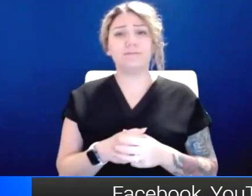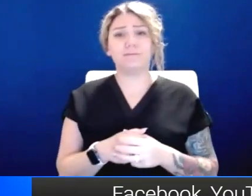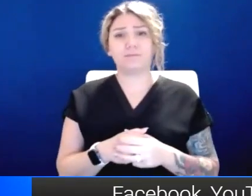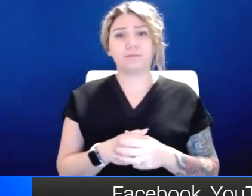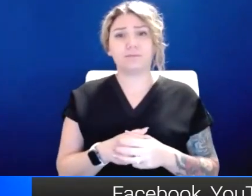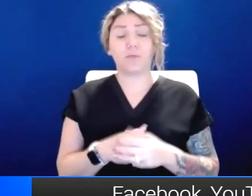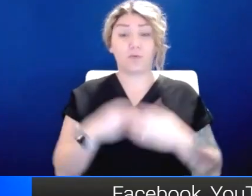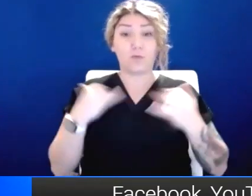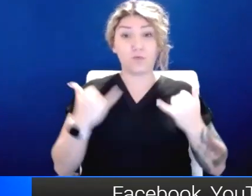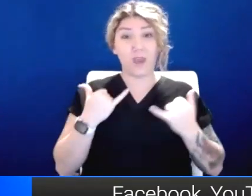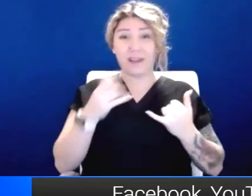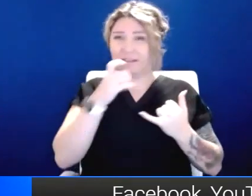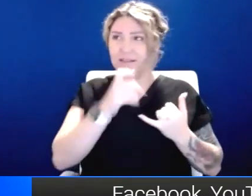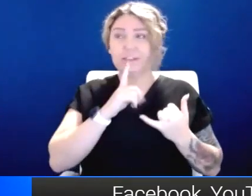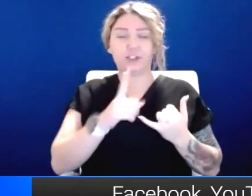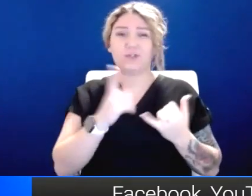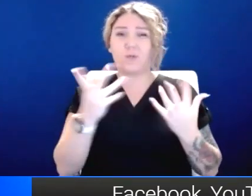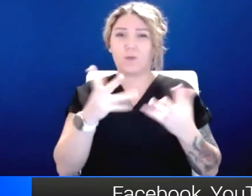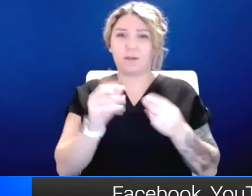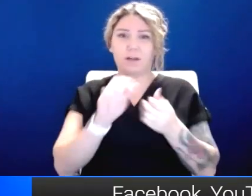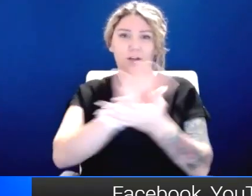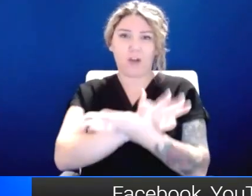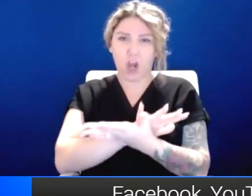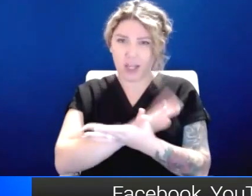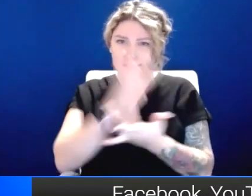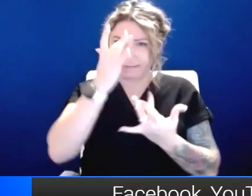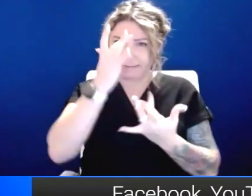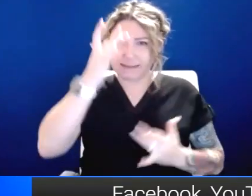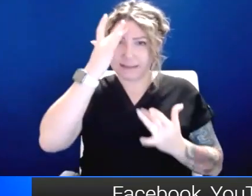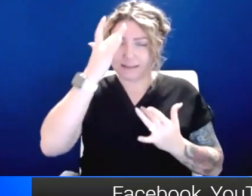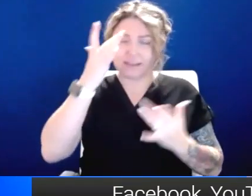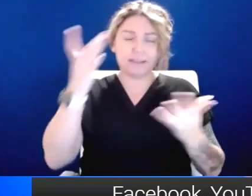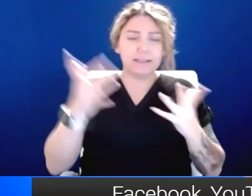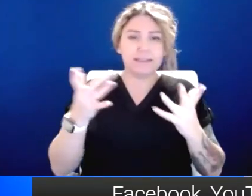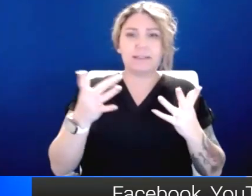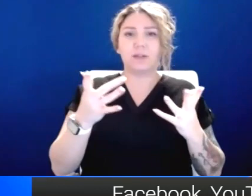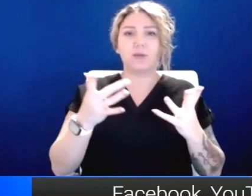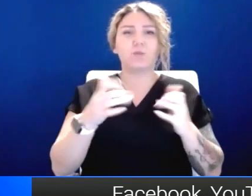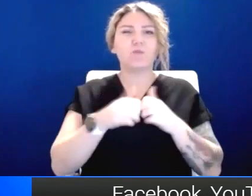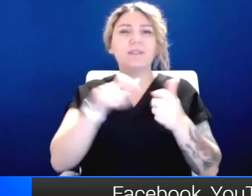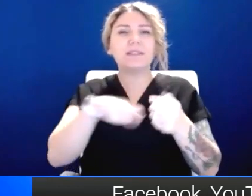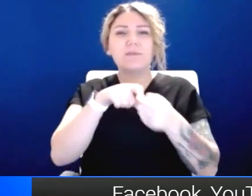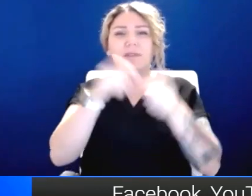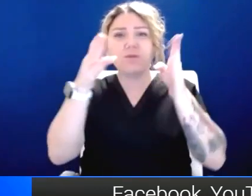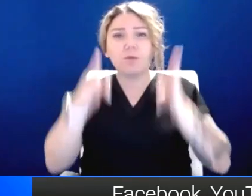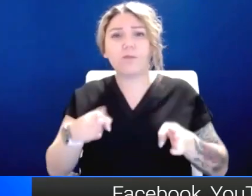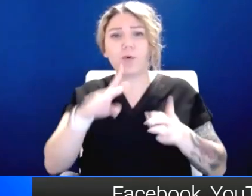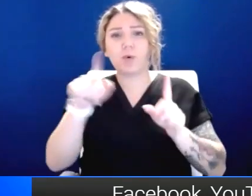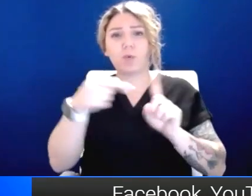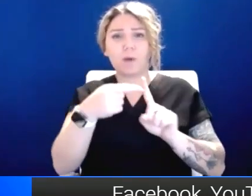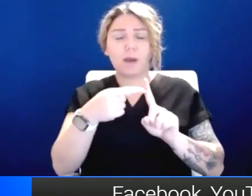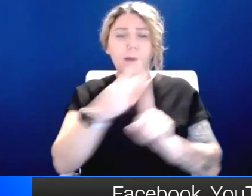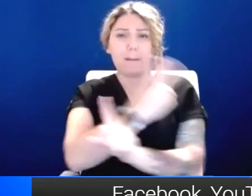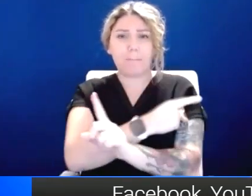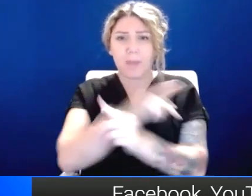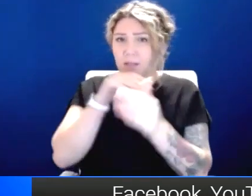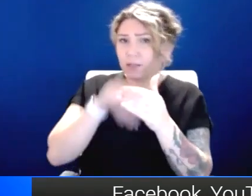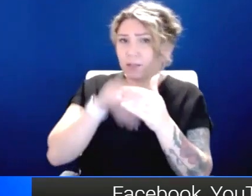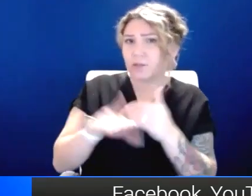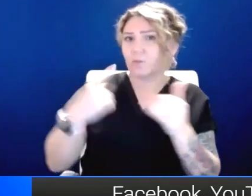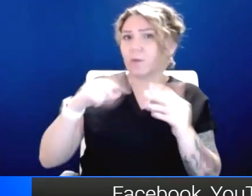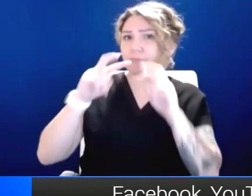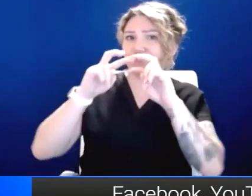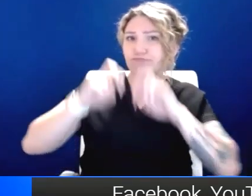not sure what causes Parkinson's disease in a particular person. So when I have a patient that comes in, we try to assess certain